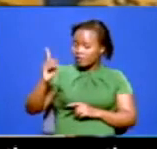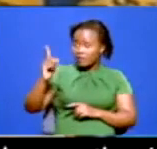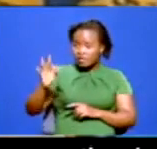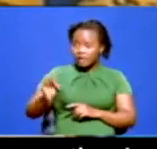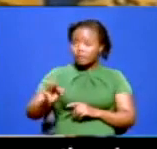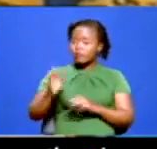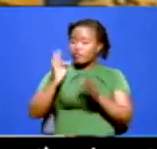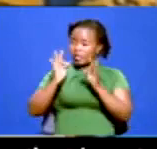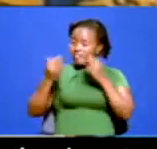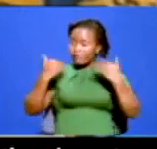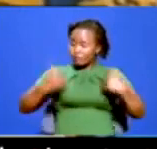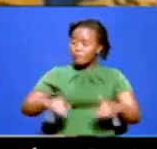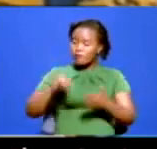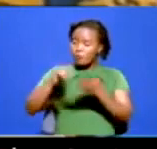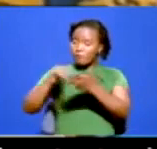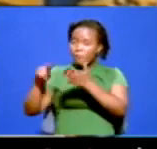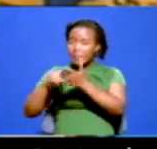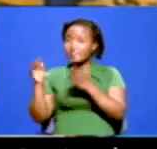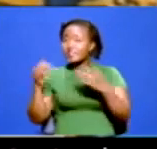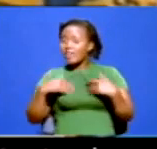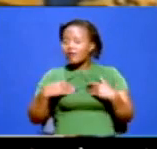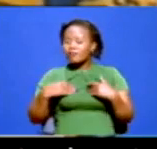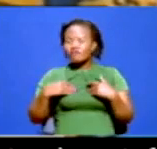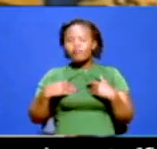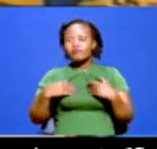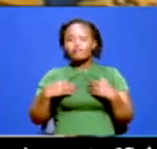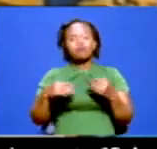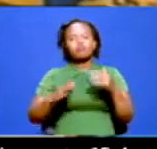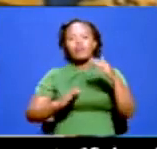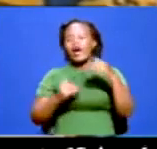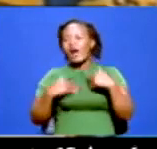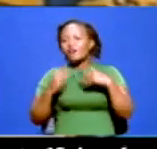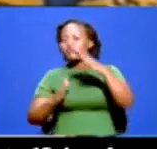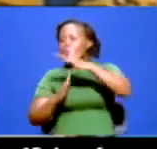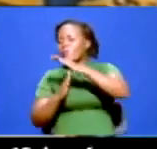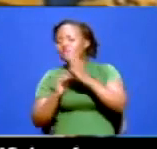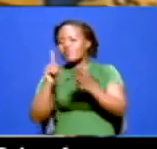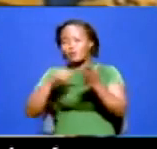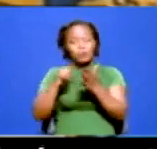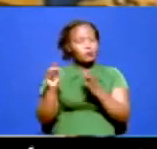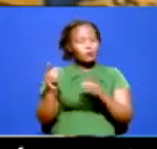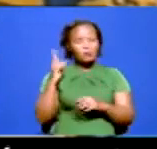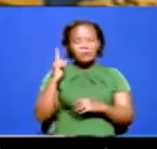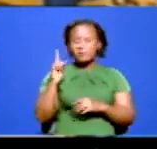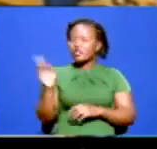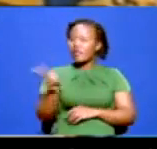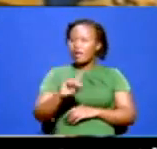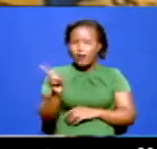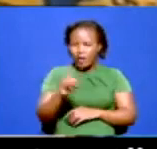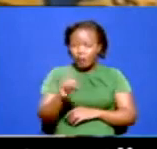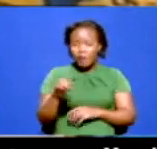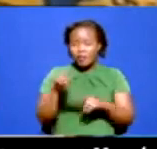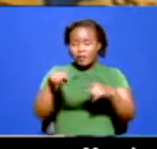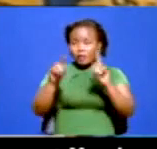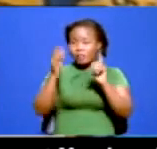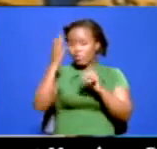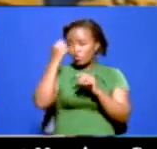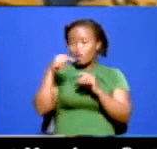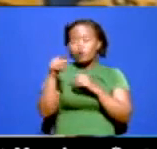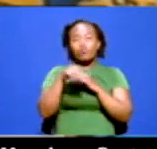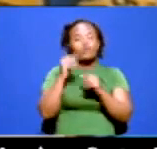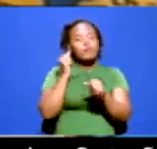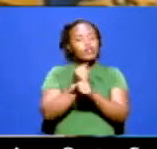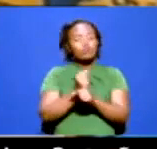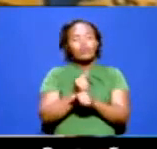a blunder. Nobody is immune to this. And that is what really ensures that we enforce